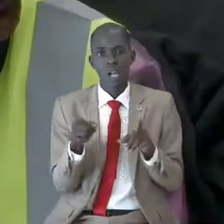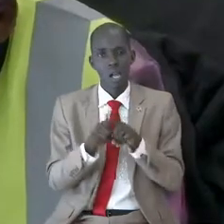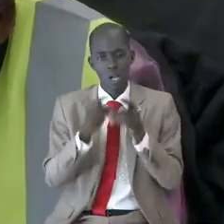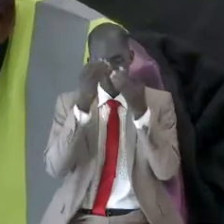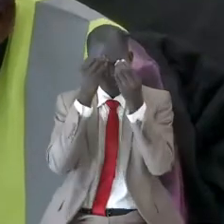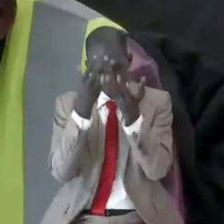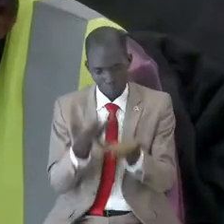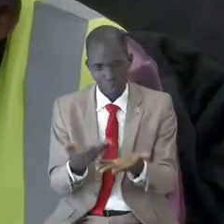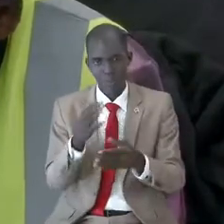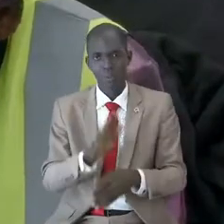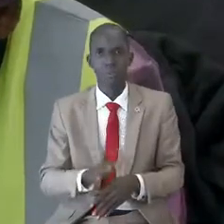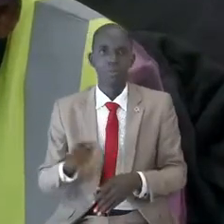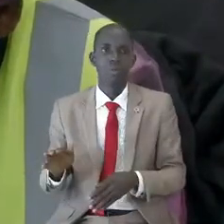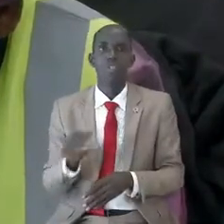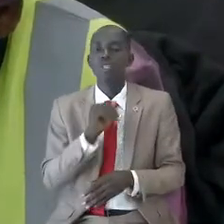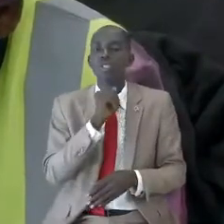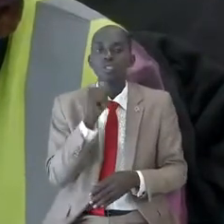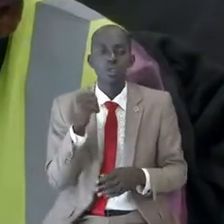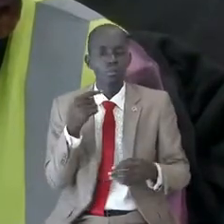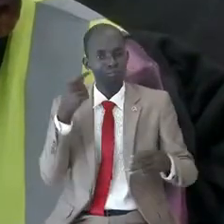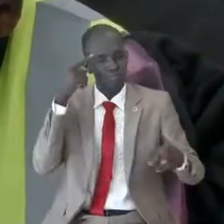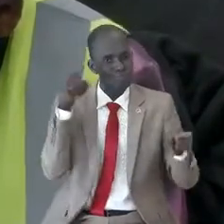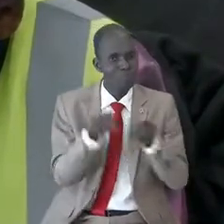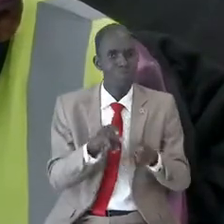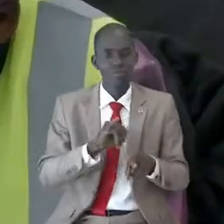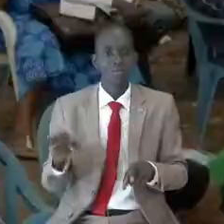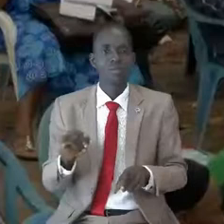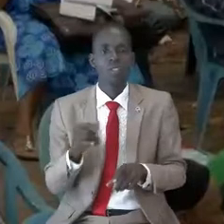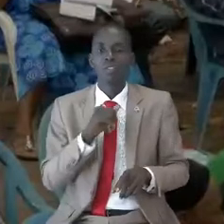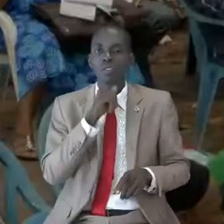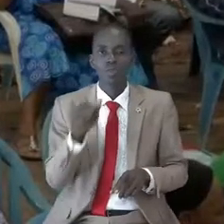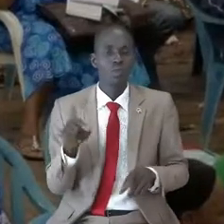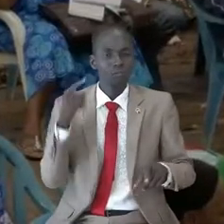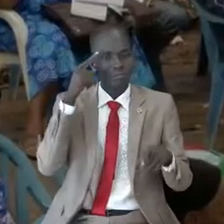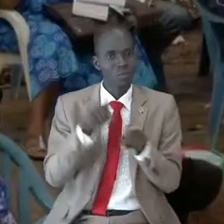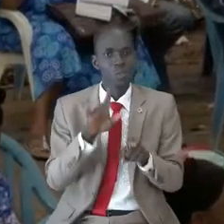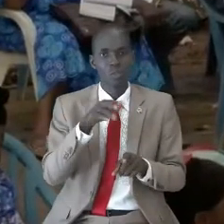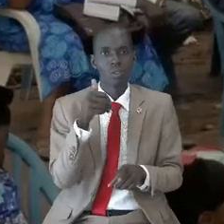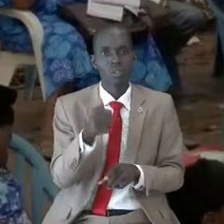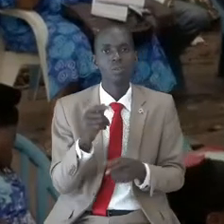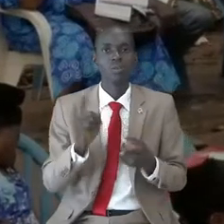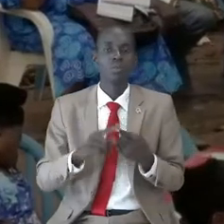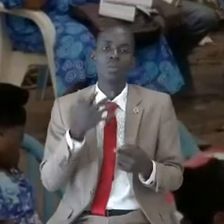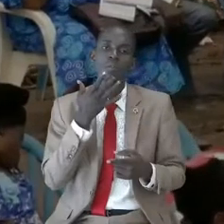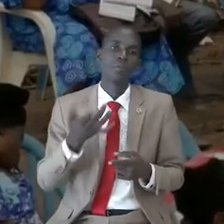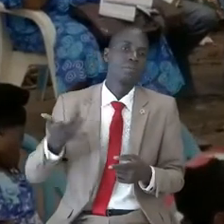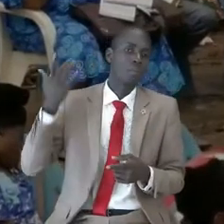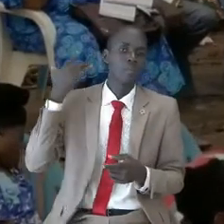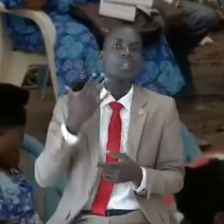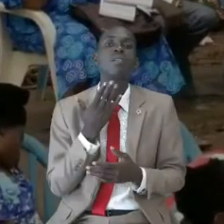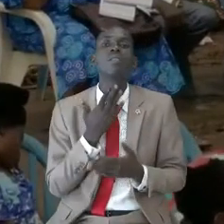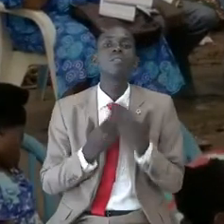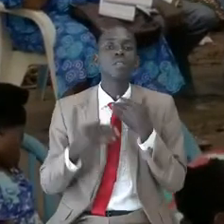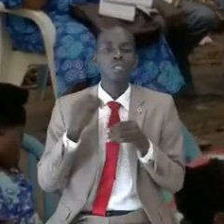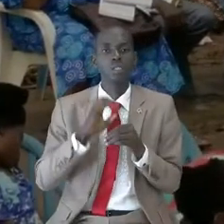obedient children, not fashioning yourselves according to the former lusts in your ignorance. Then